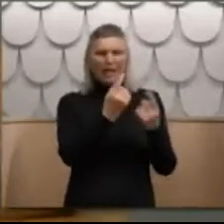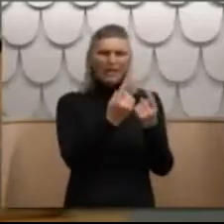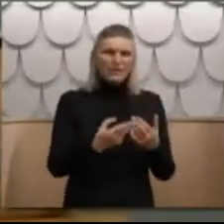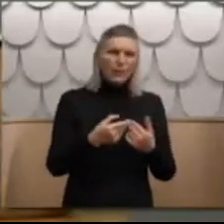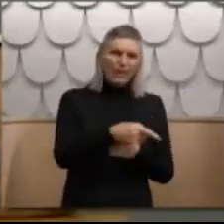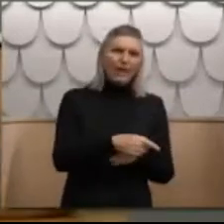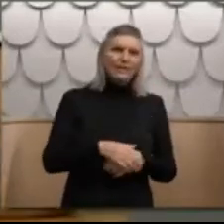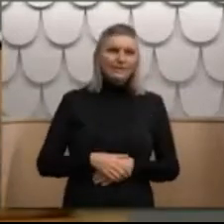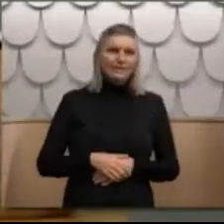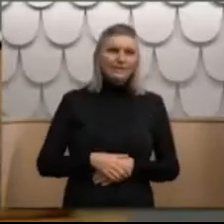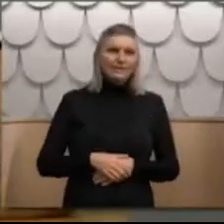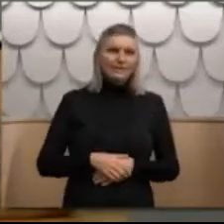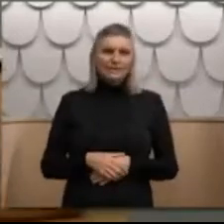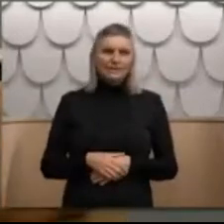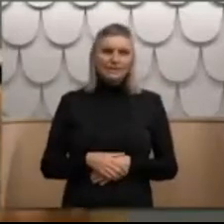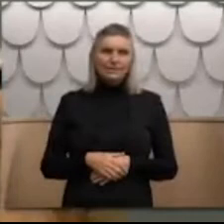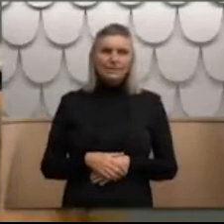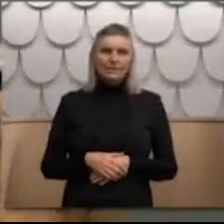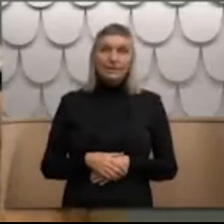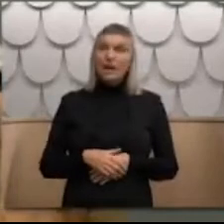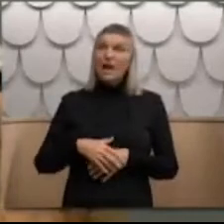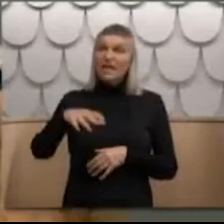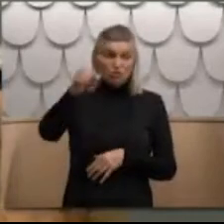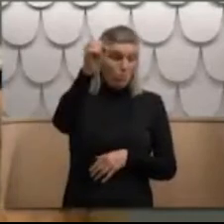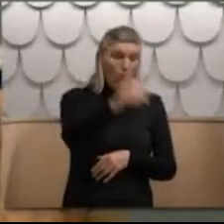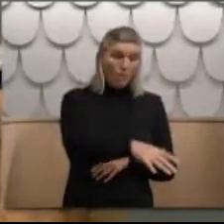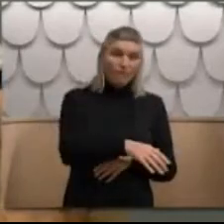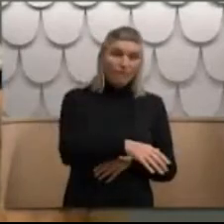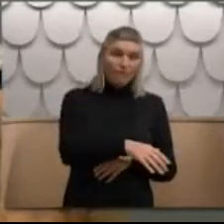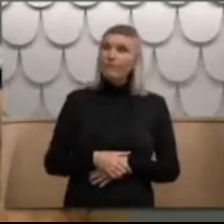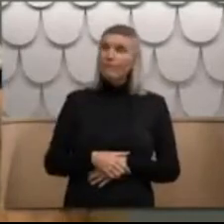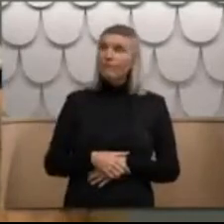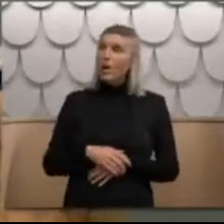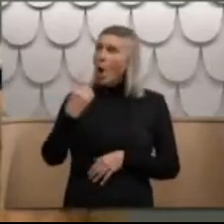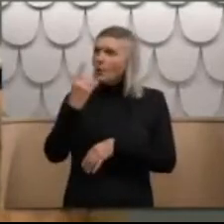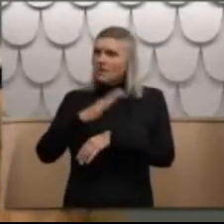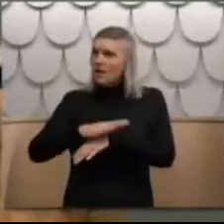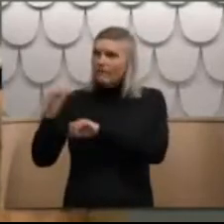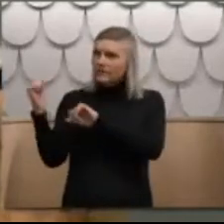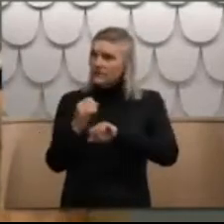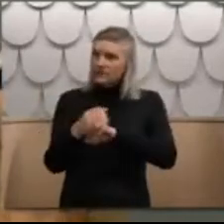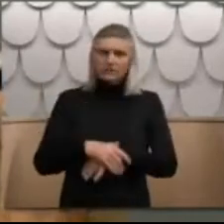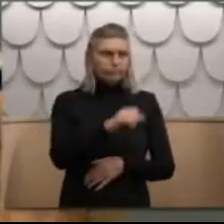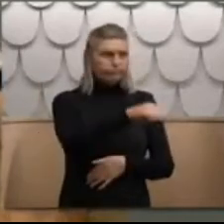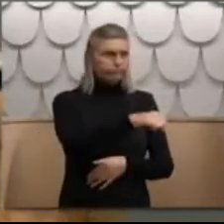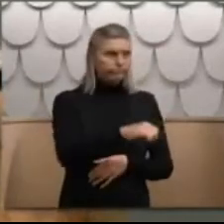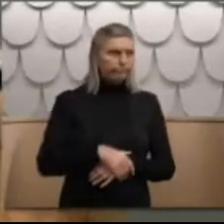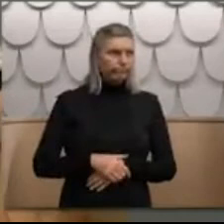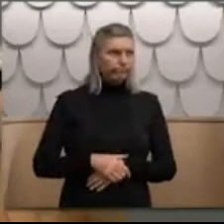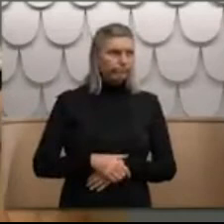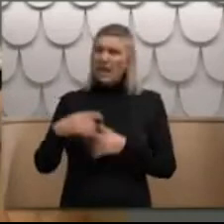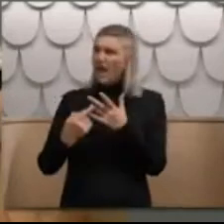they did, and yeah. And then they took you back again? Yeah. But that was the only visit you had? Yeah. Did you have any